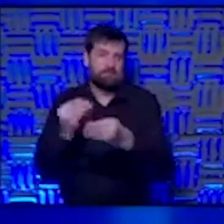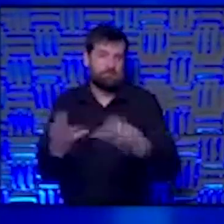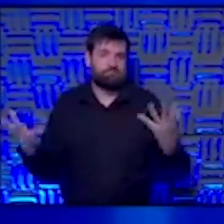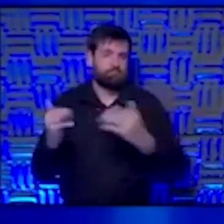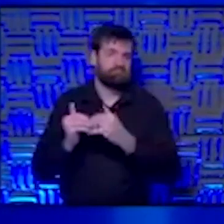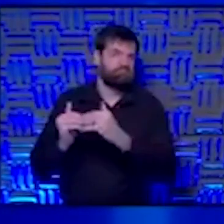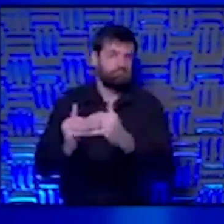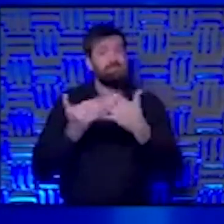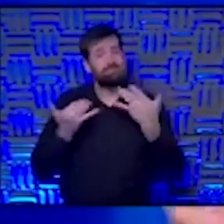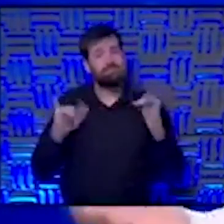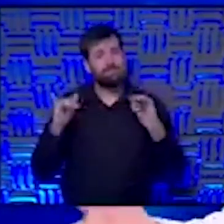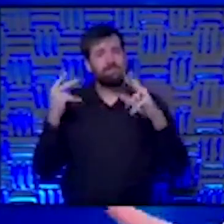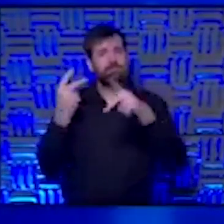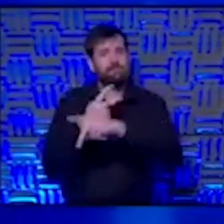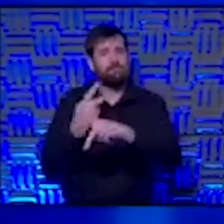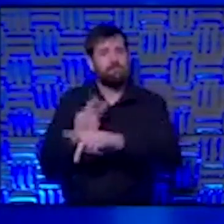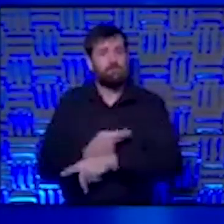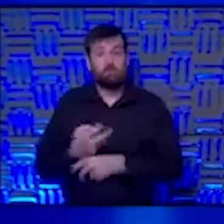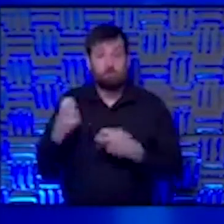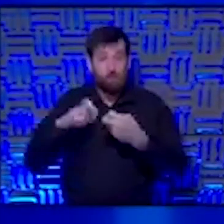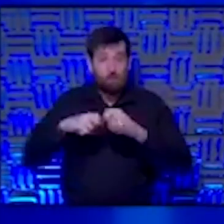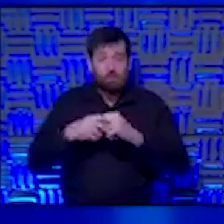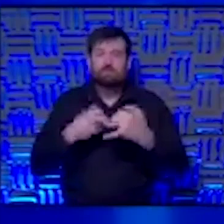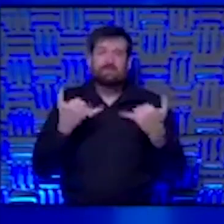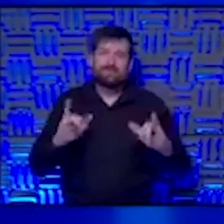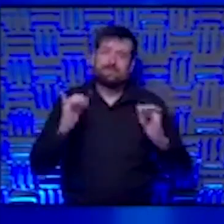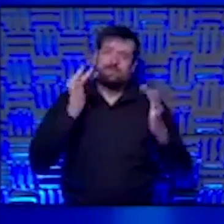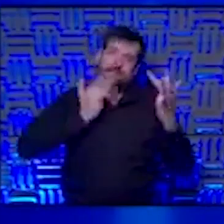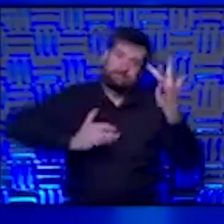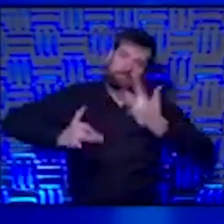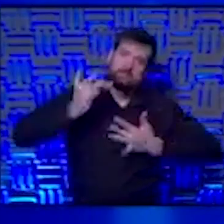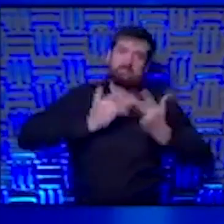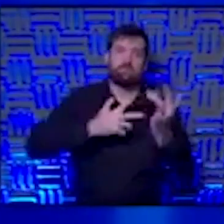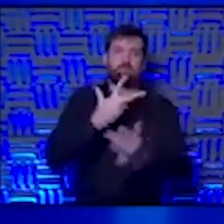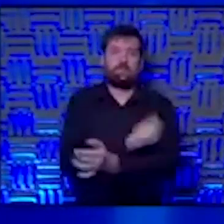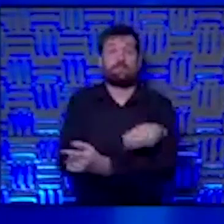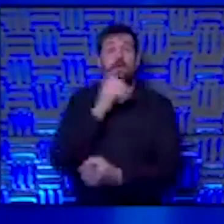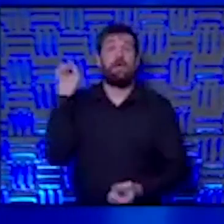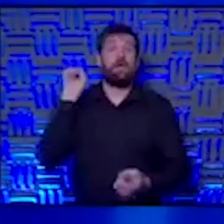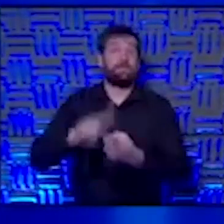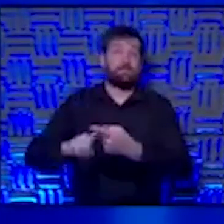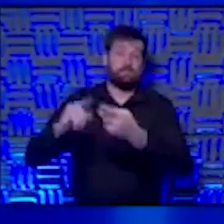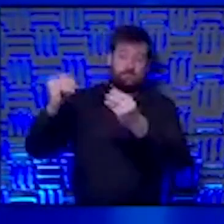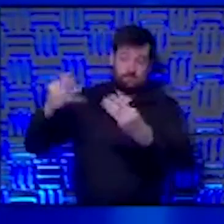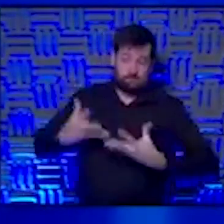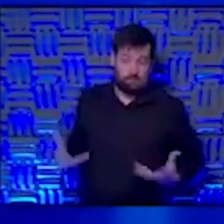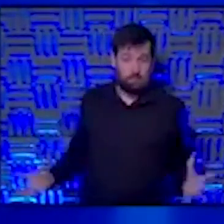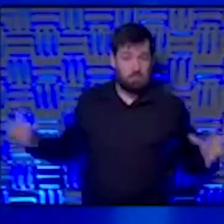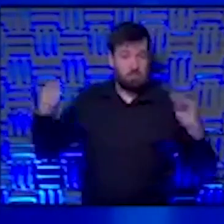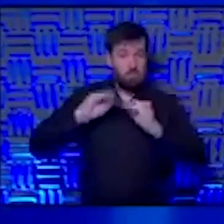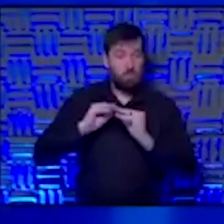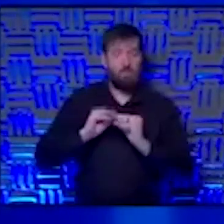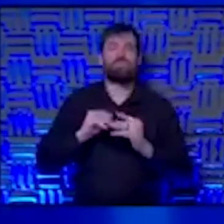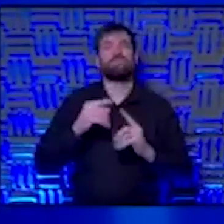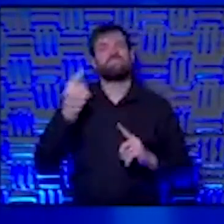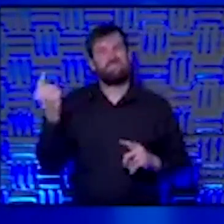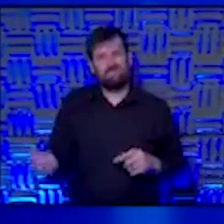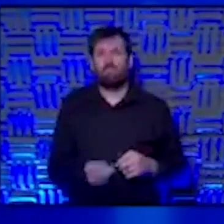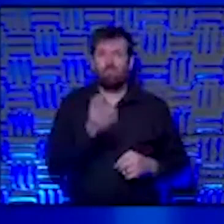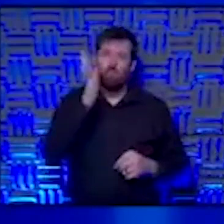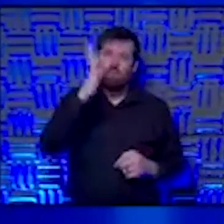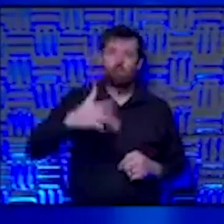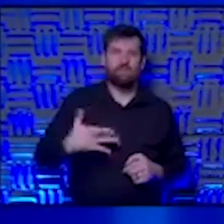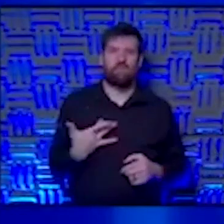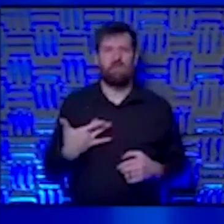think we still are working on that, and part of the problem is there's still a shortage of vaccine. So until we get more vaccine, it's going to be a little difficult. Someone's going to feel left